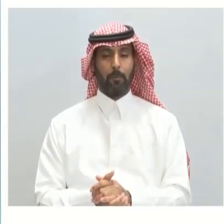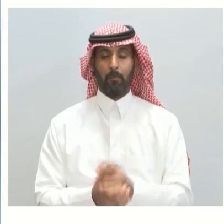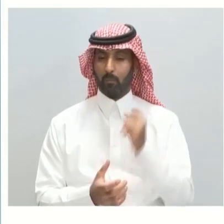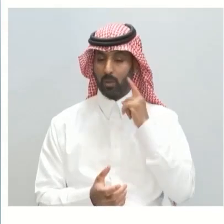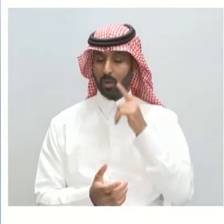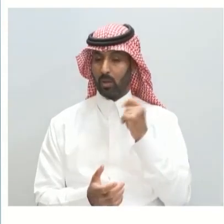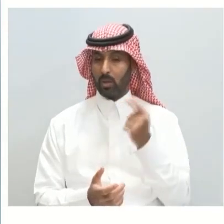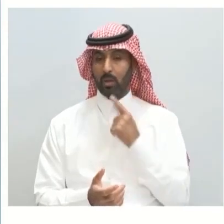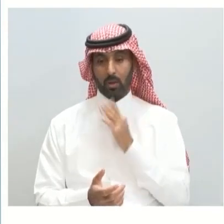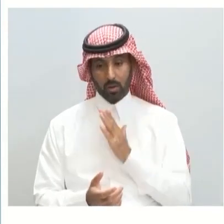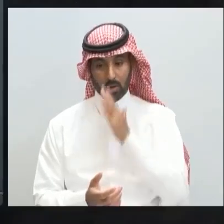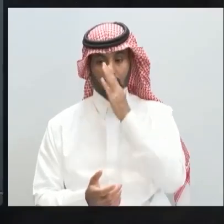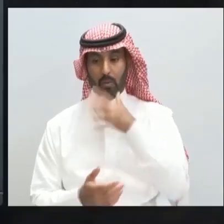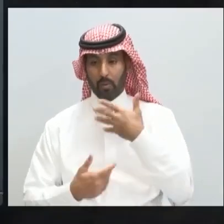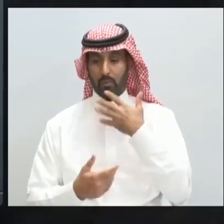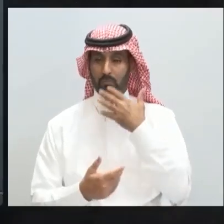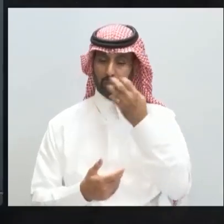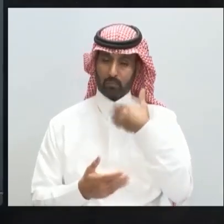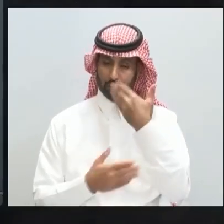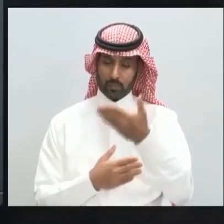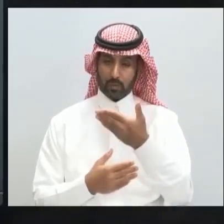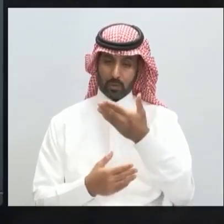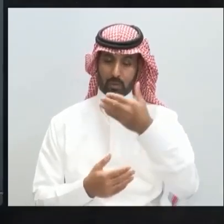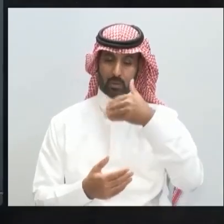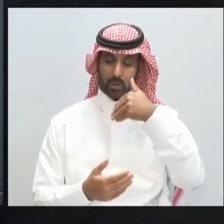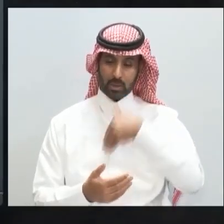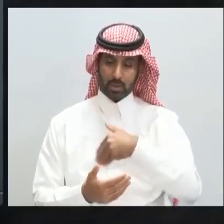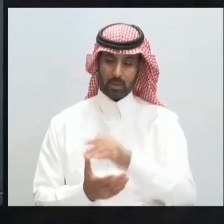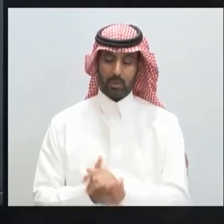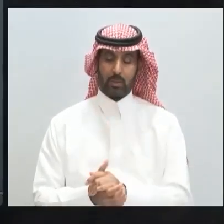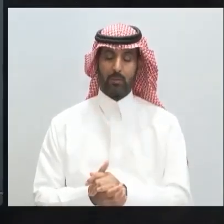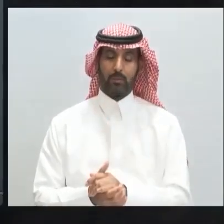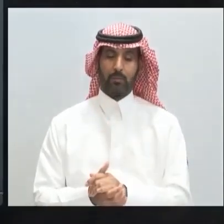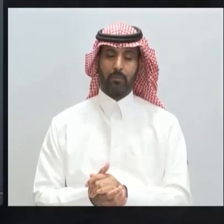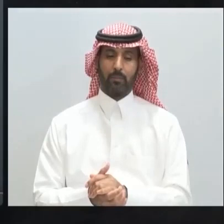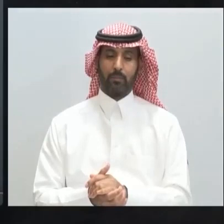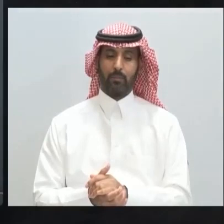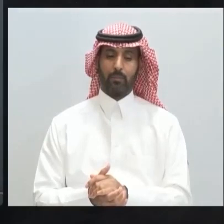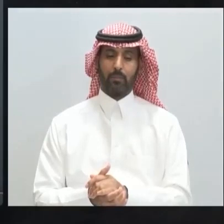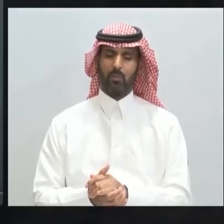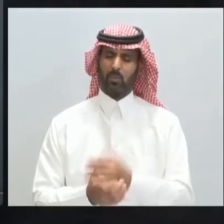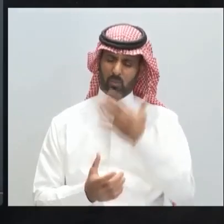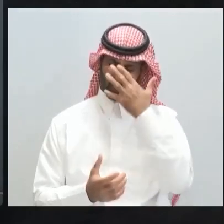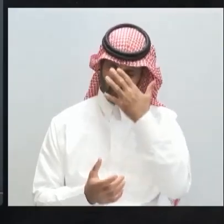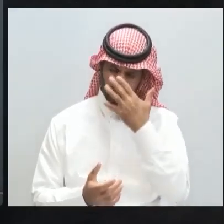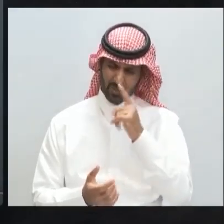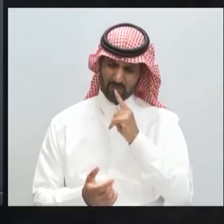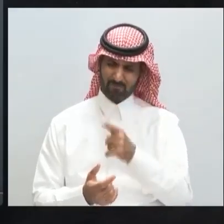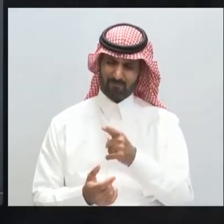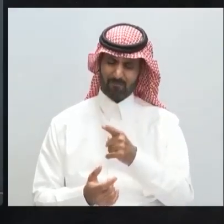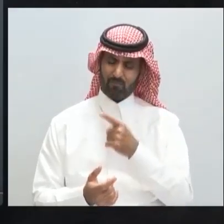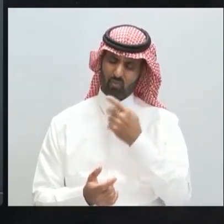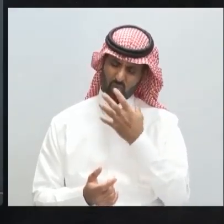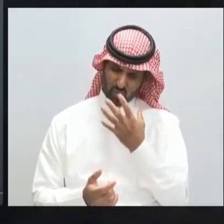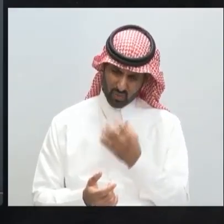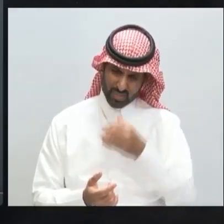the rising intonations and the falling intonations, they express something, enthusiasm or regret. Of course, when you regret something, you say